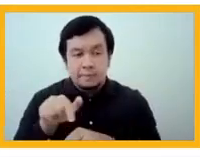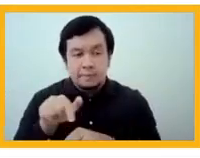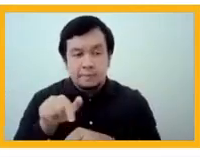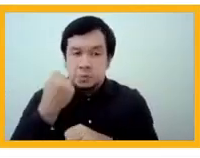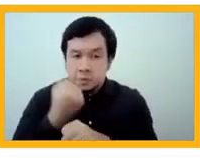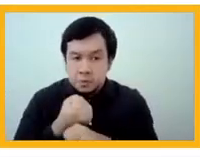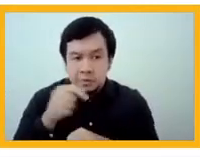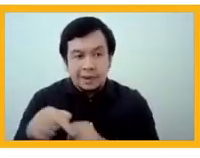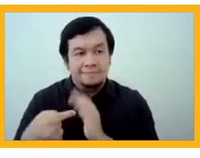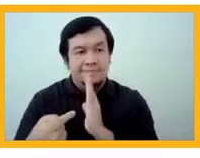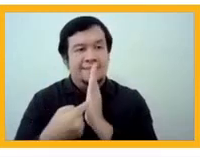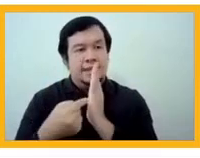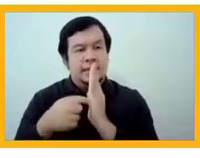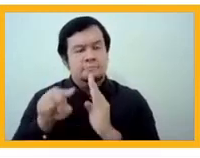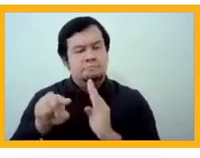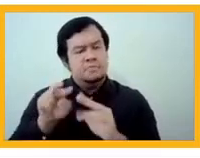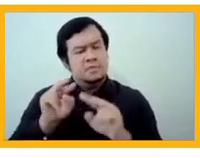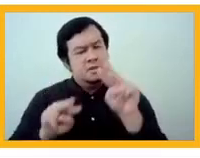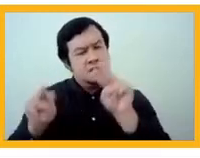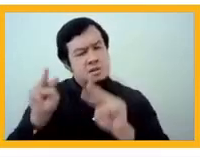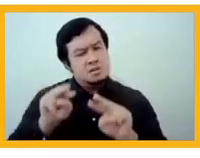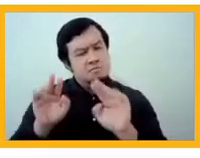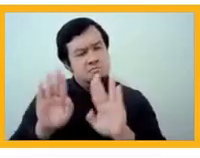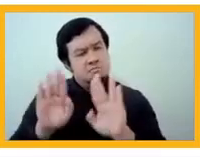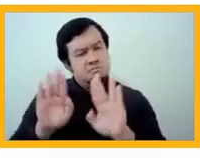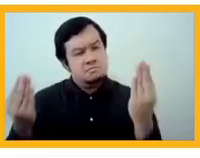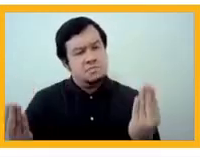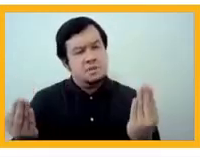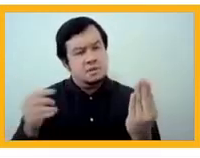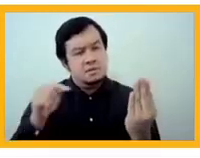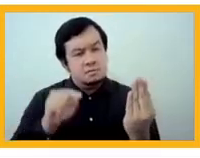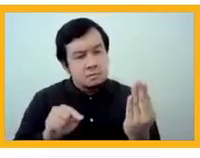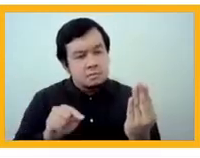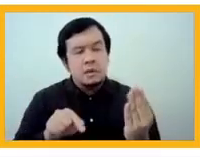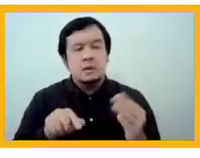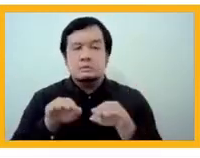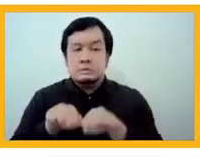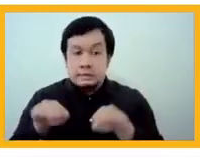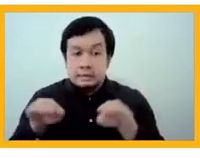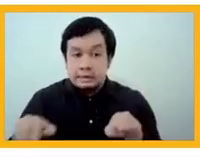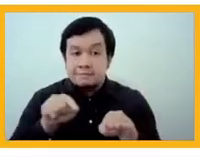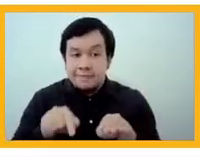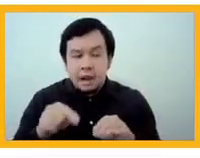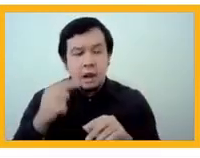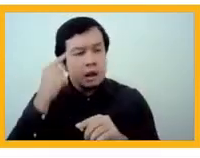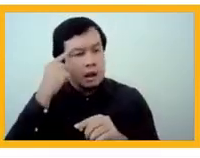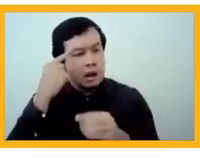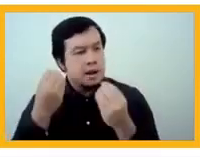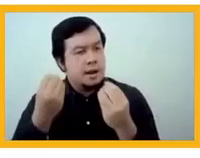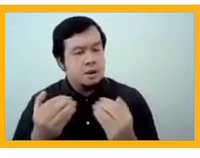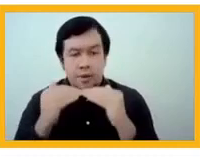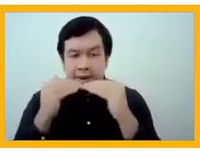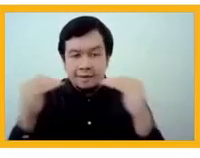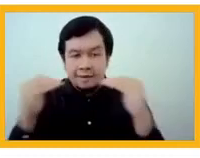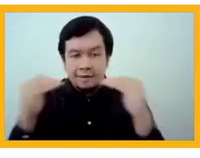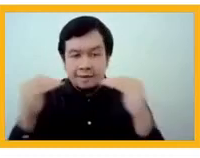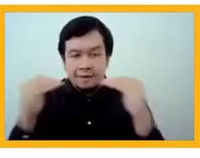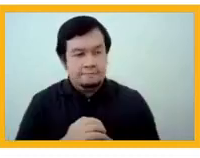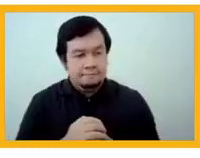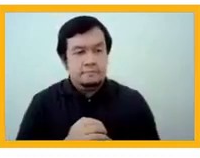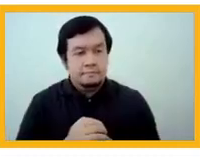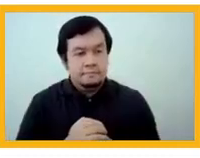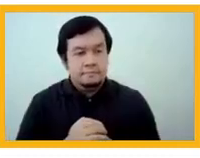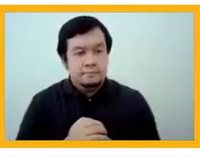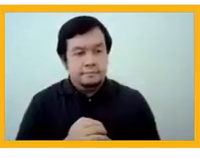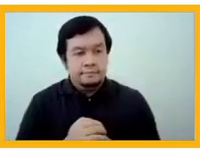give kids easier or harder questions based on how they're doing. So what you see, if you focus on the left in the math graph, is that the kids in the study were enrolled